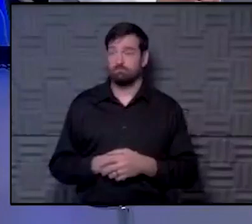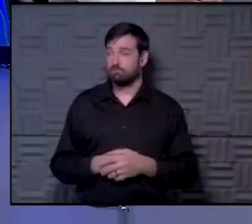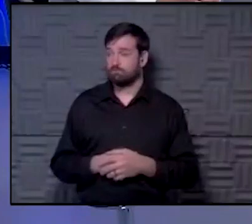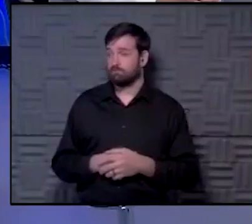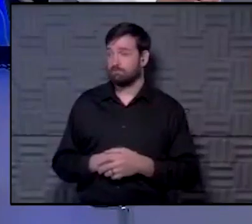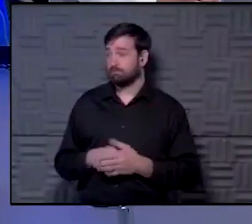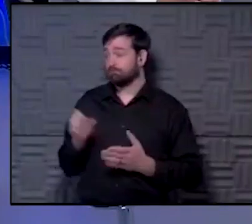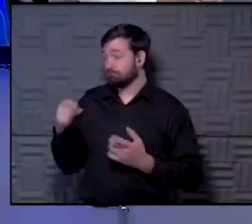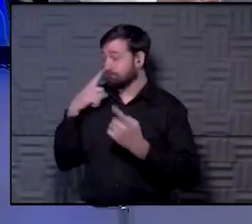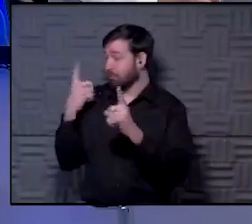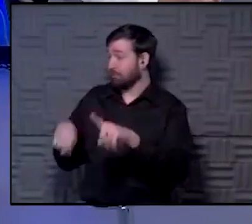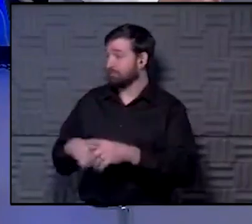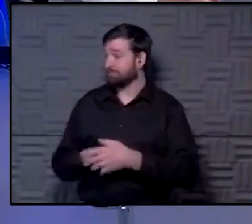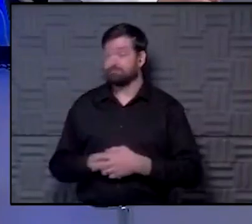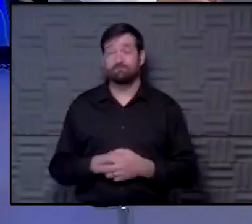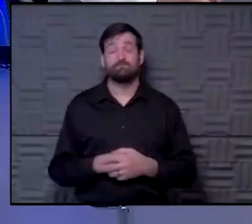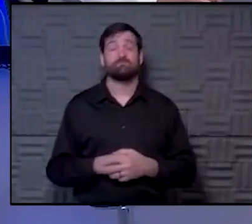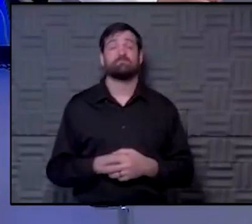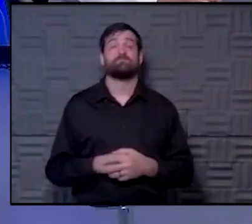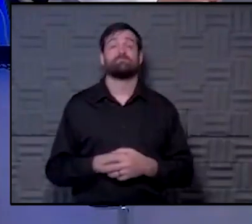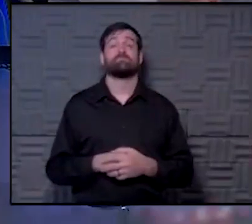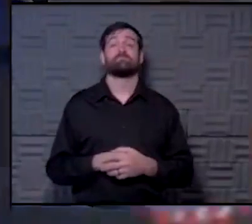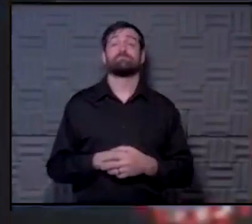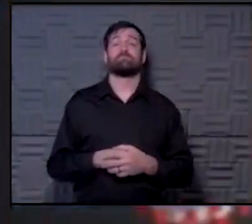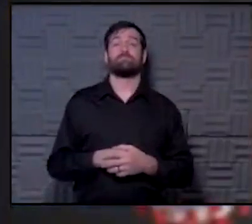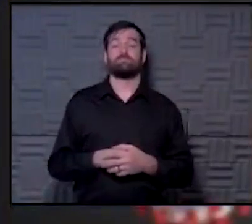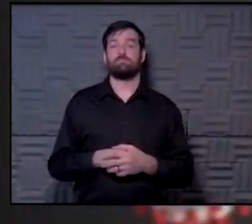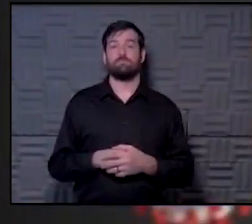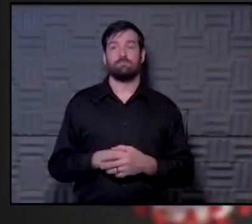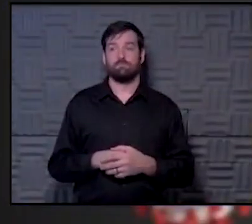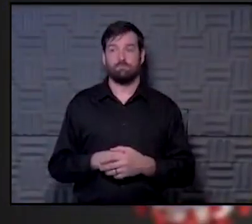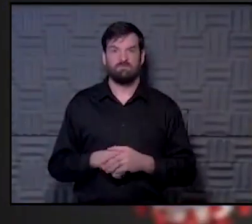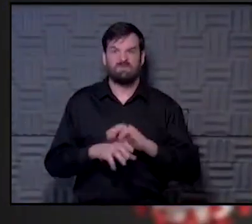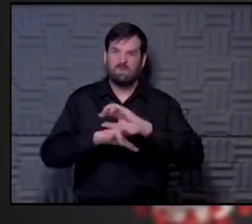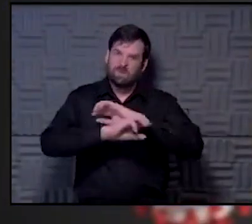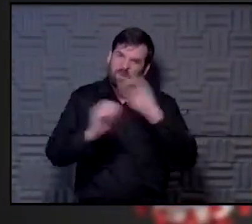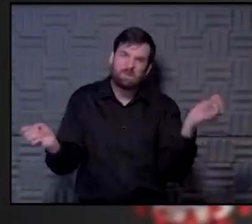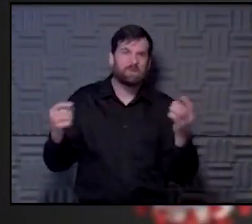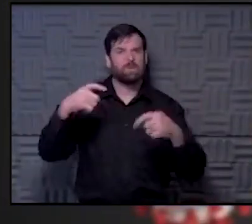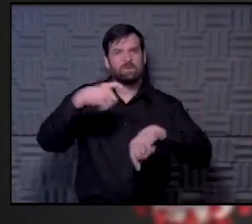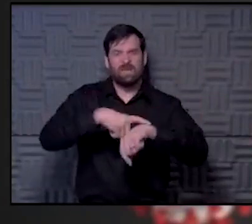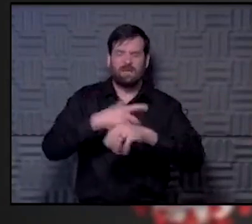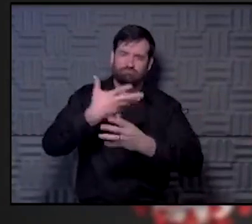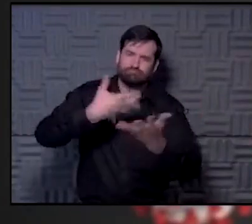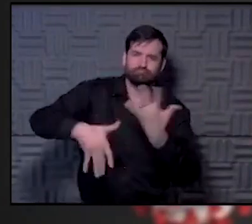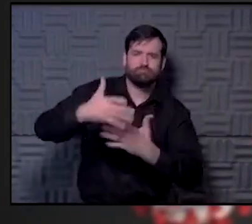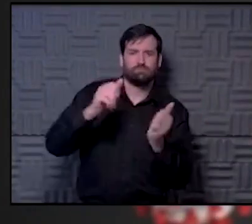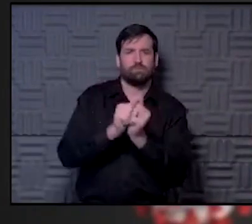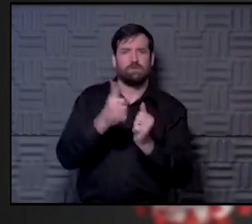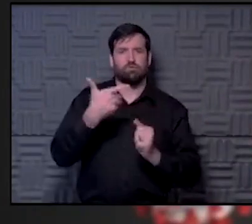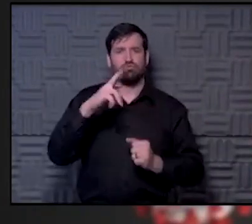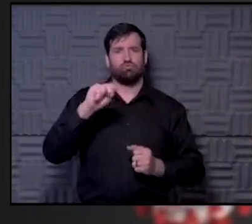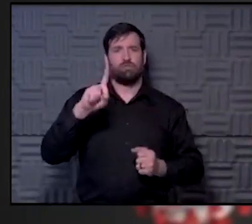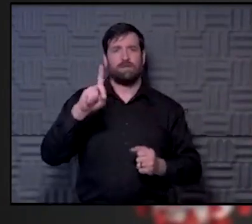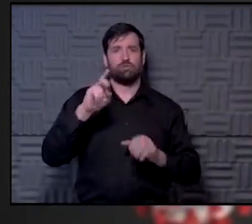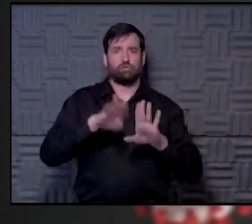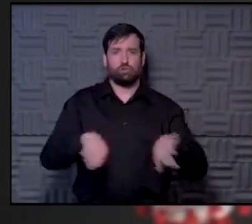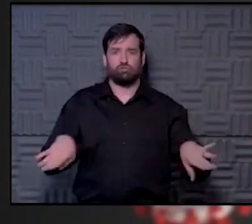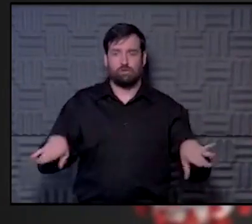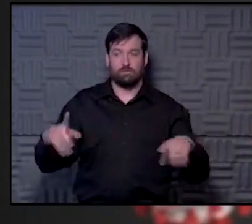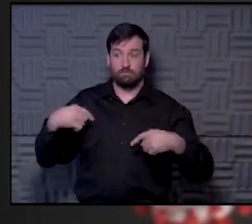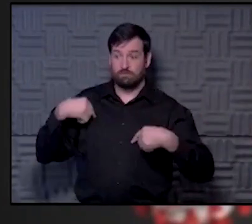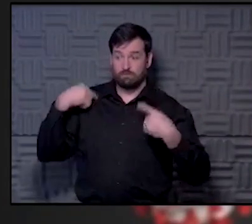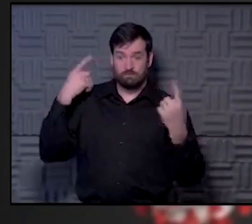Yeah, I agree. Okay, we have spent zero time with our grandchildren indoors since this pandemic began. We are now